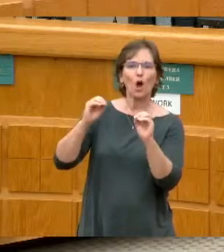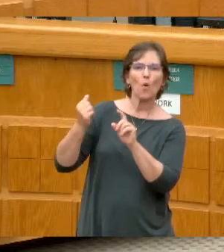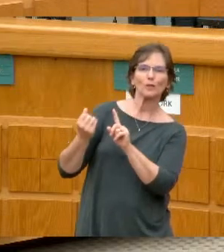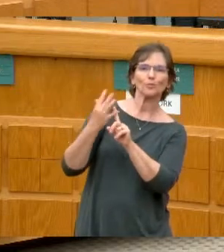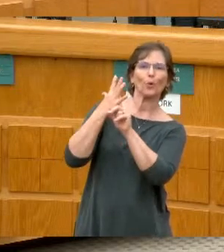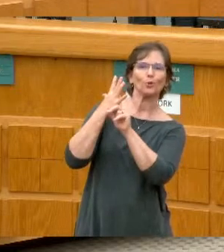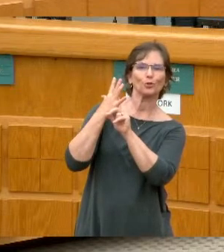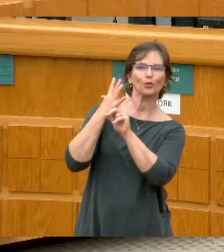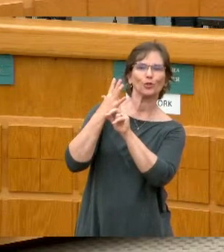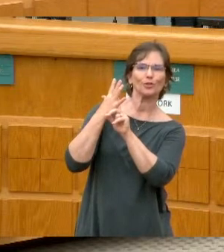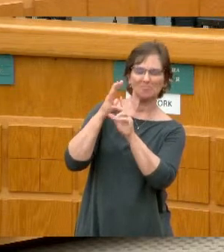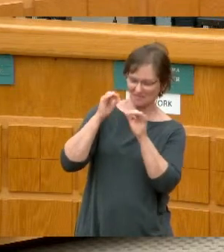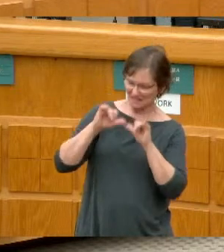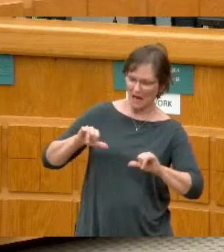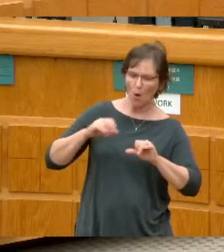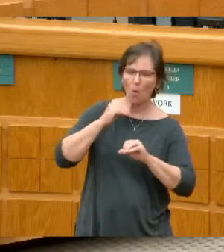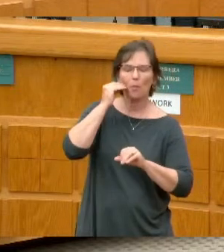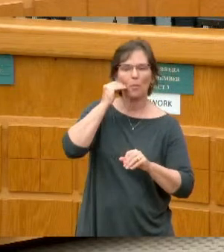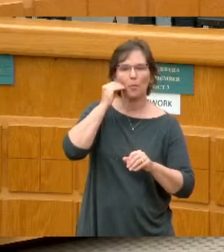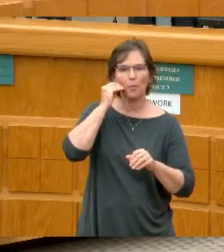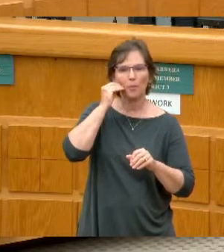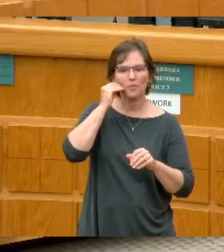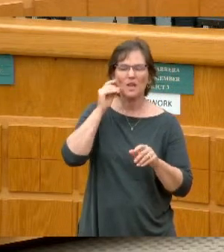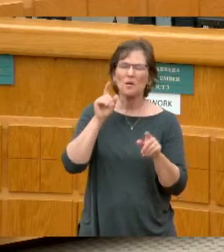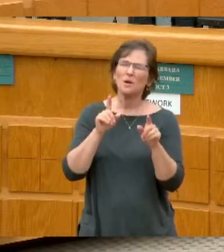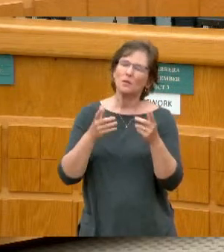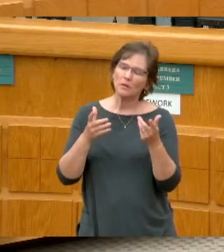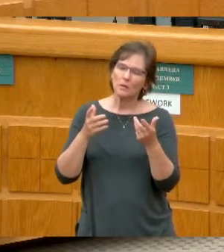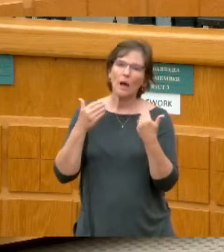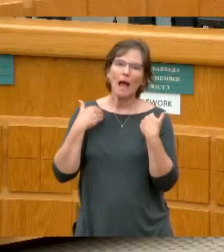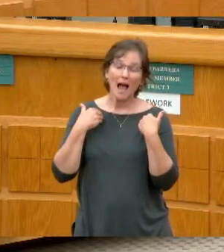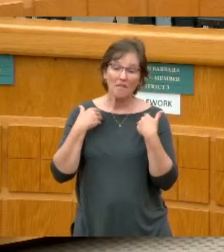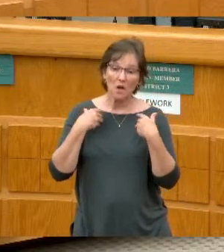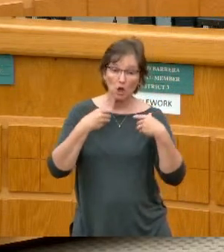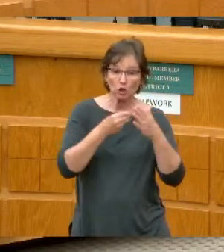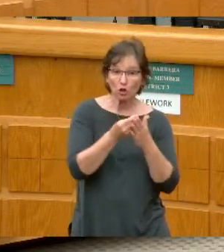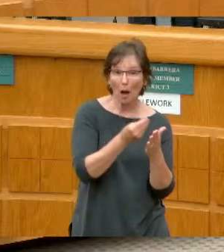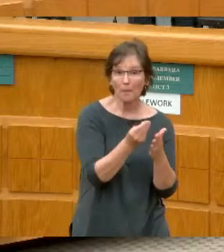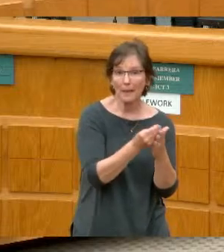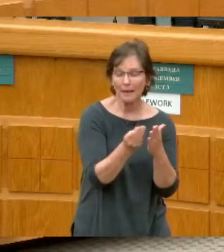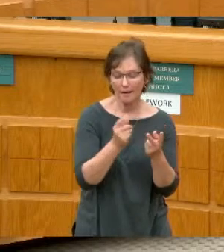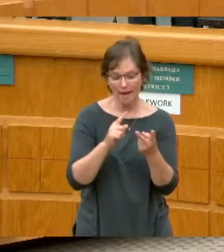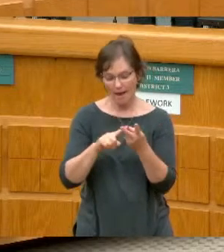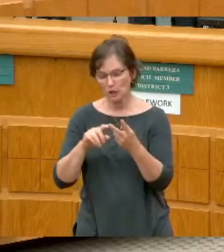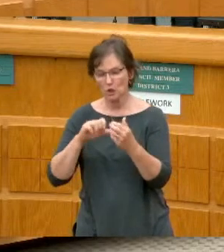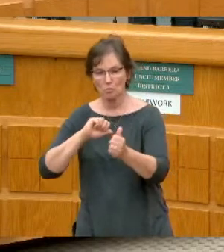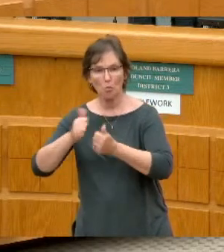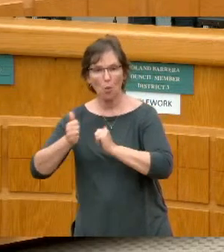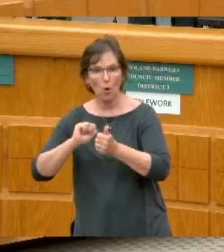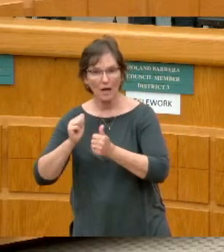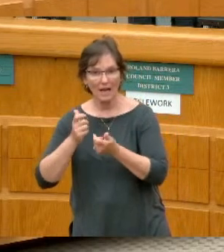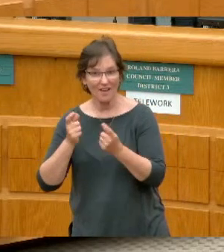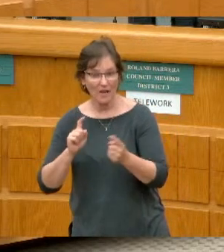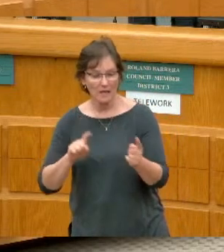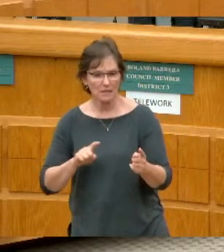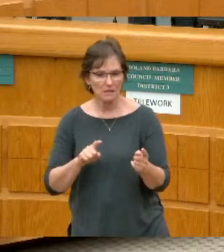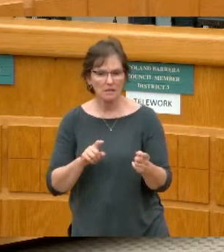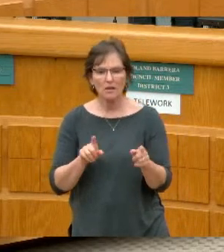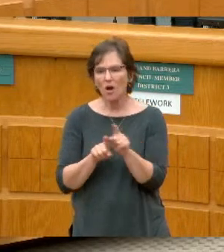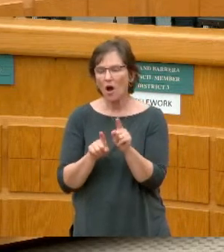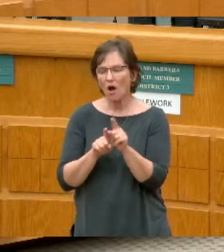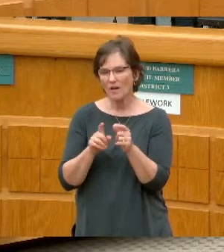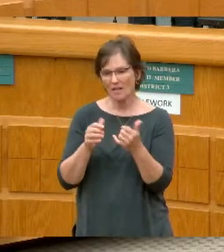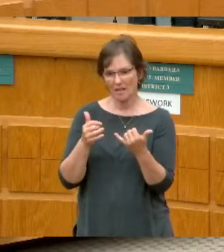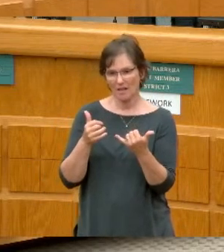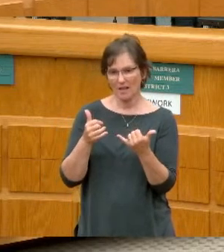Number five, if you are able, stay home. The only way not to get COVID-19 is